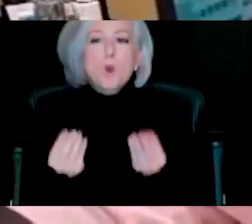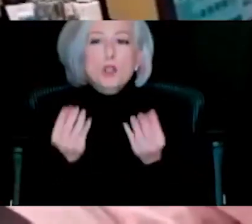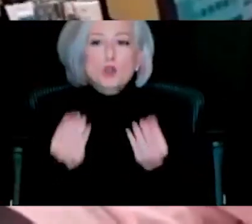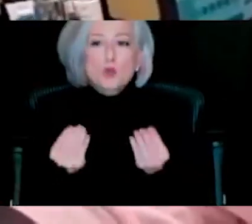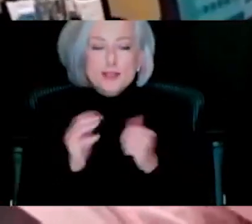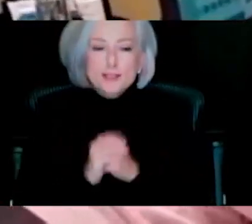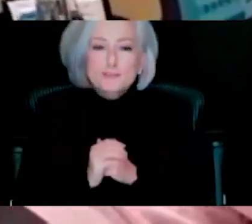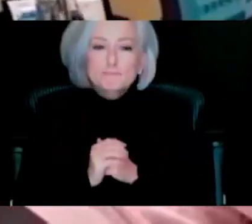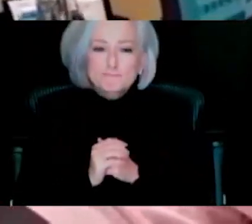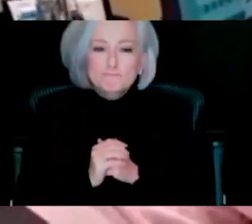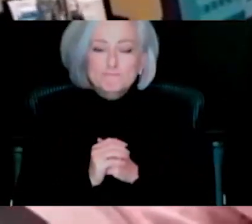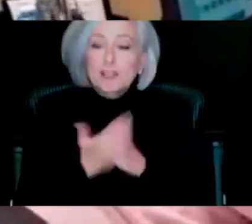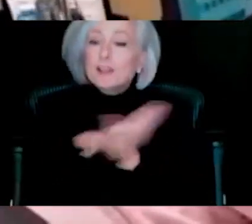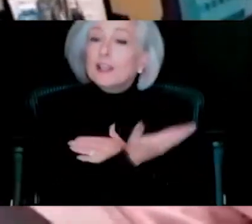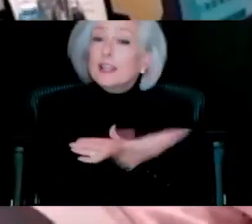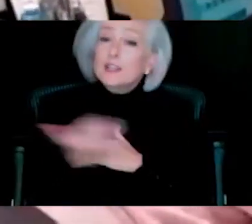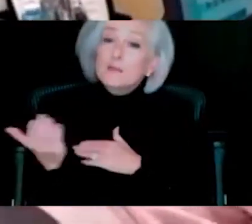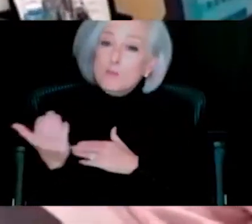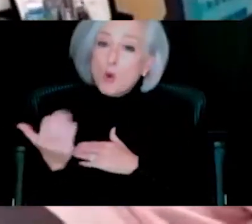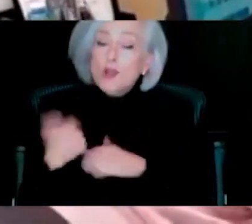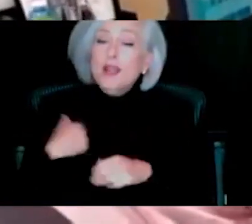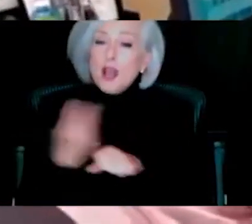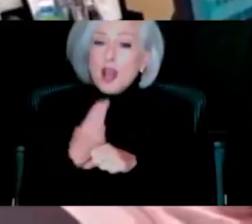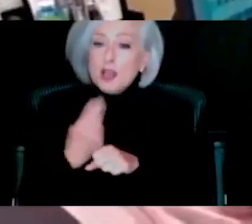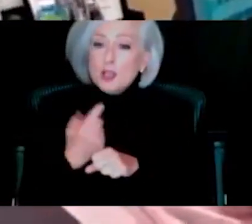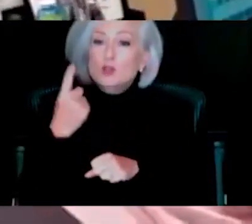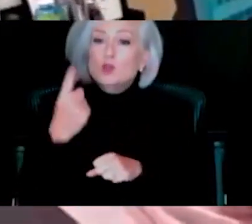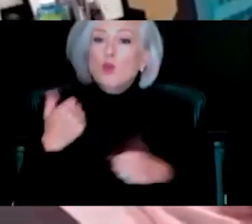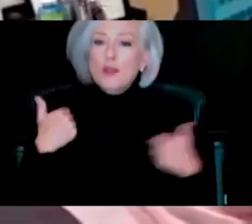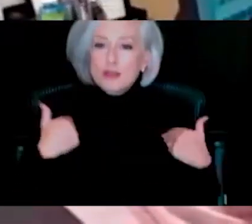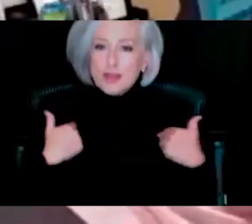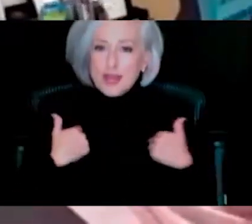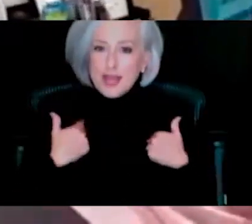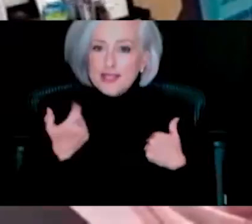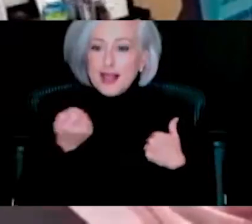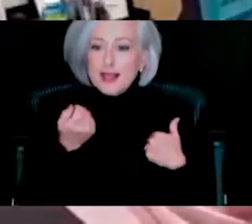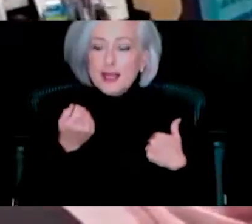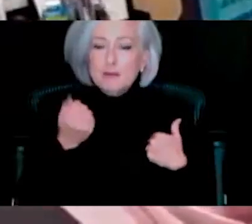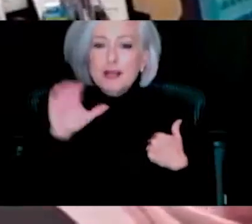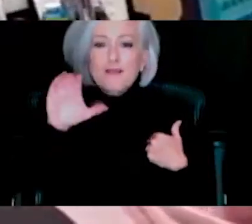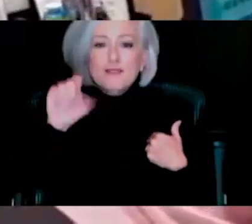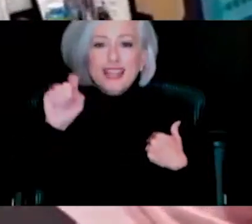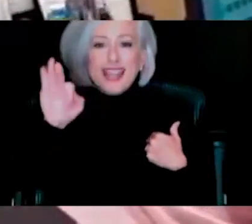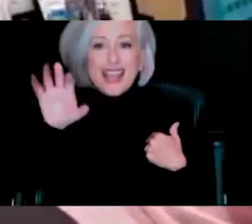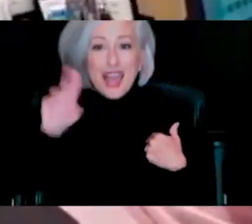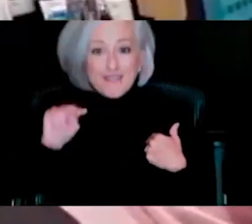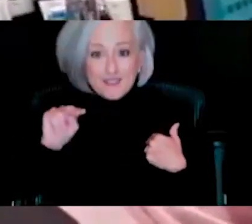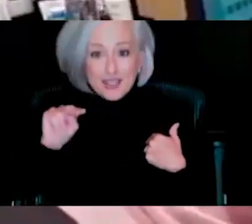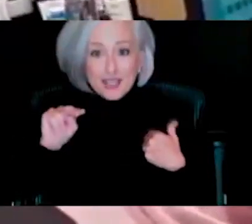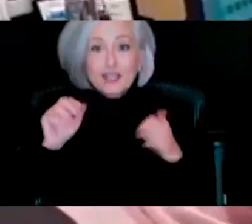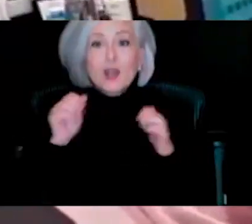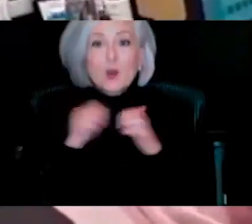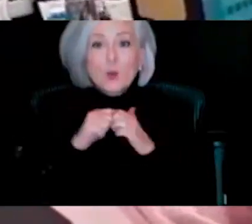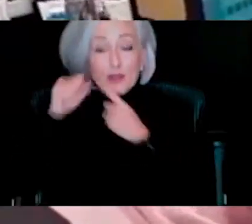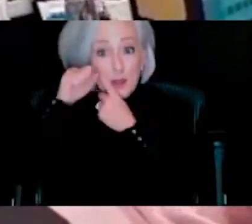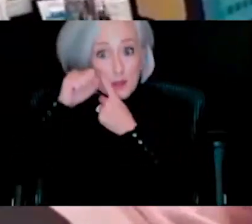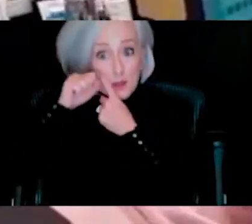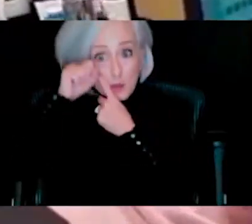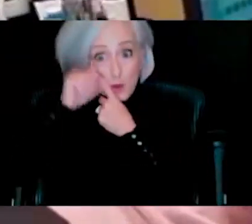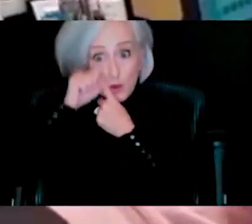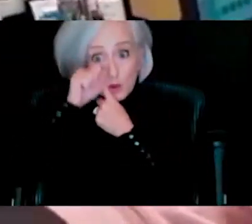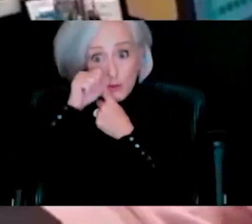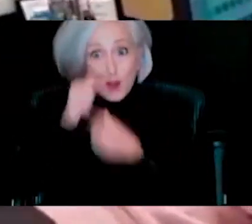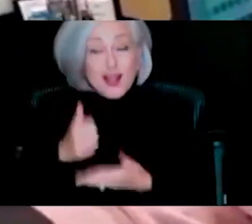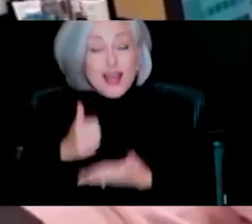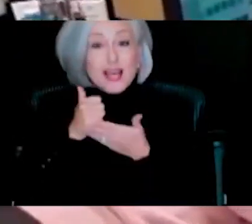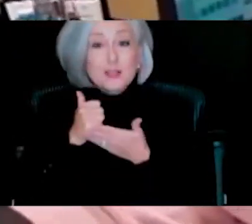then in the morning, I actually use one that has a little bit of caffeine in it and a roller ball, and it helps make me look like